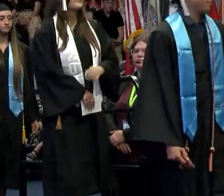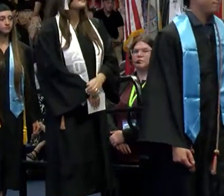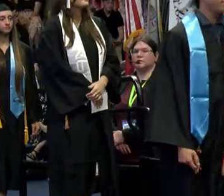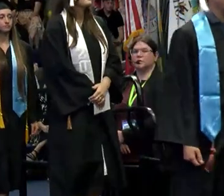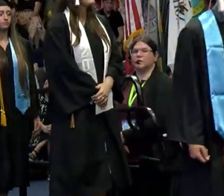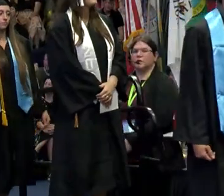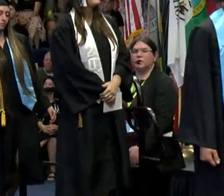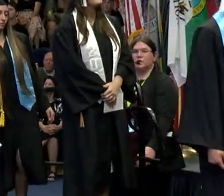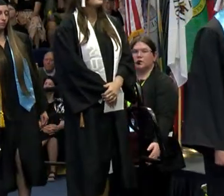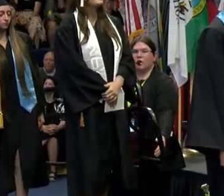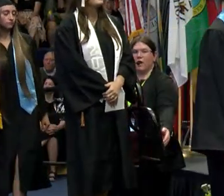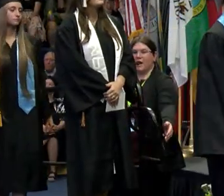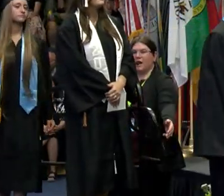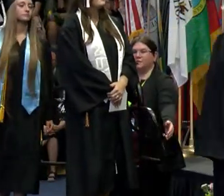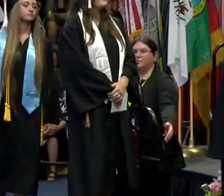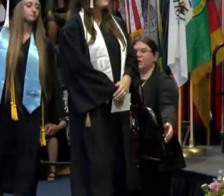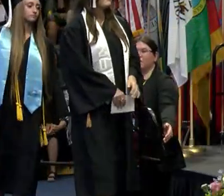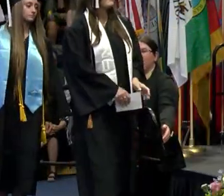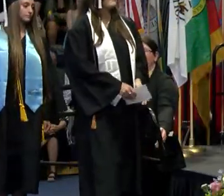Ashton Hamilton.